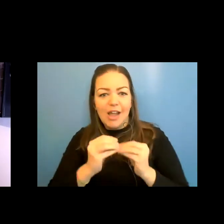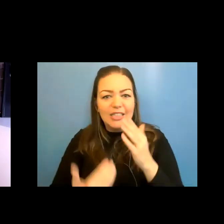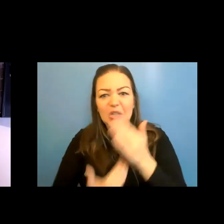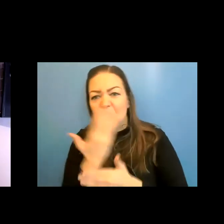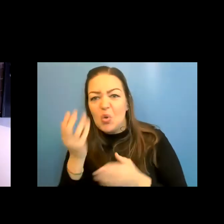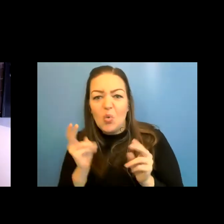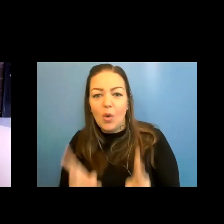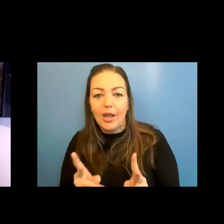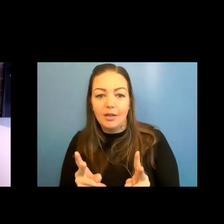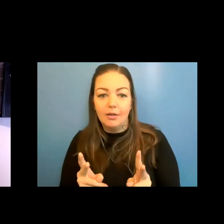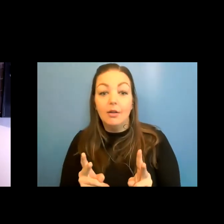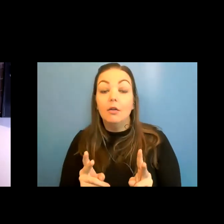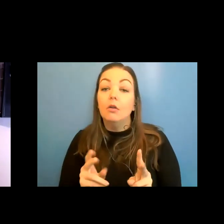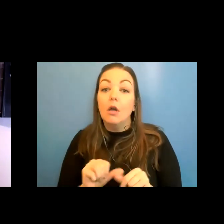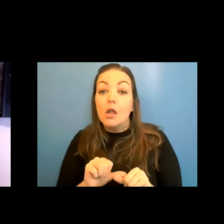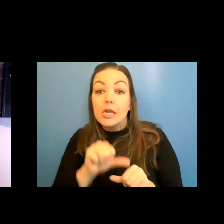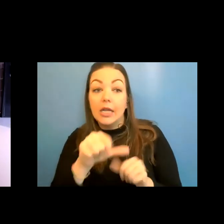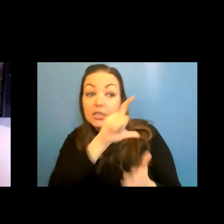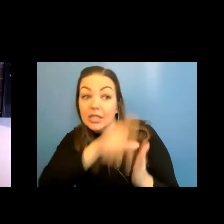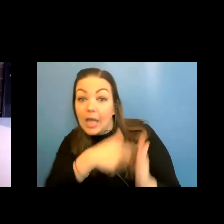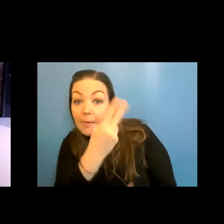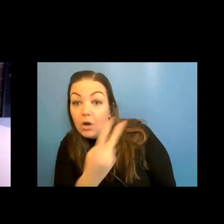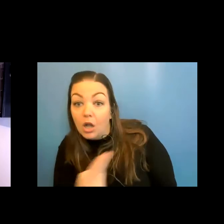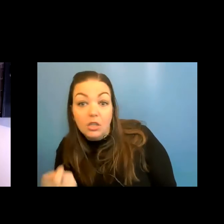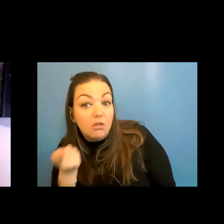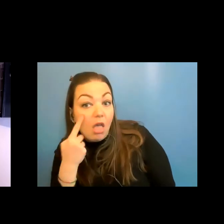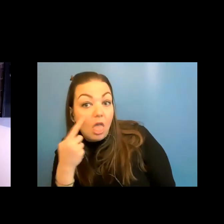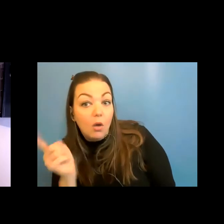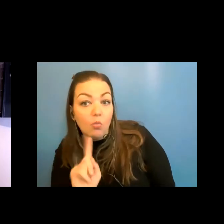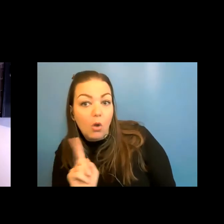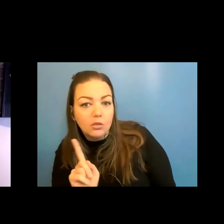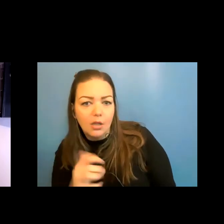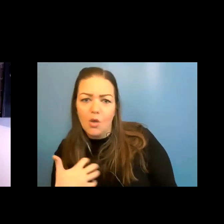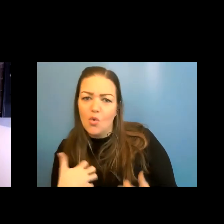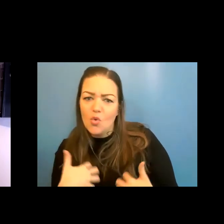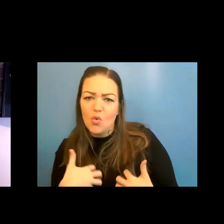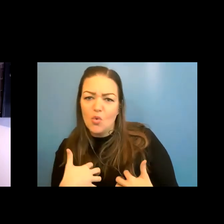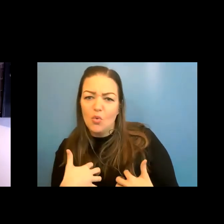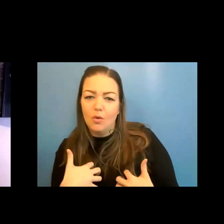will go next as we find ways to continue to support and advocate and get closer to that